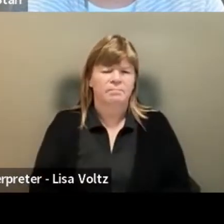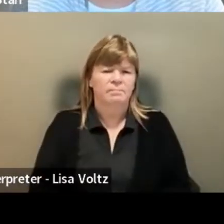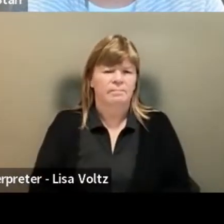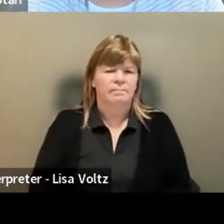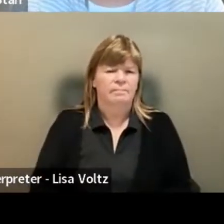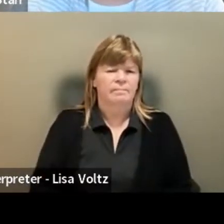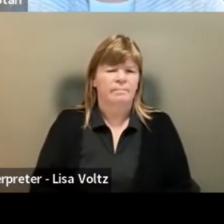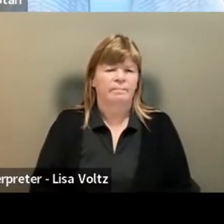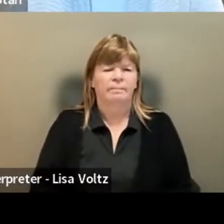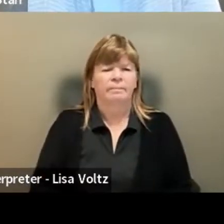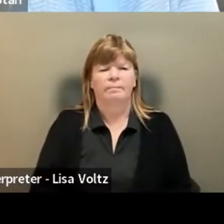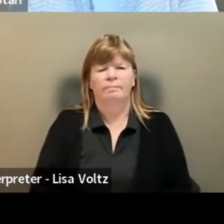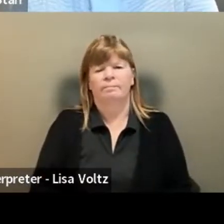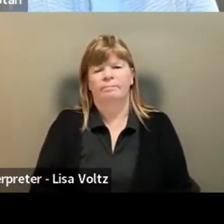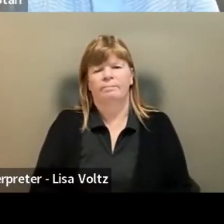I think